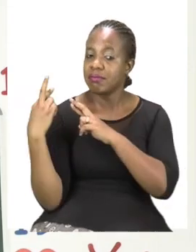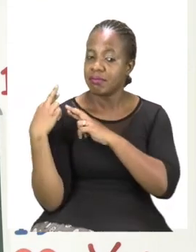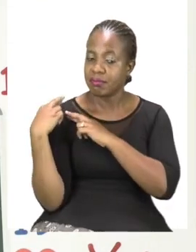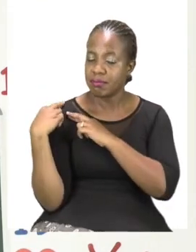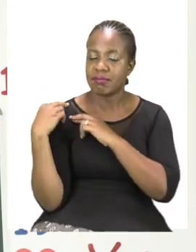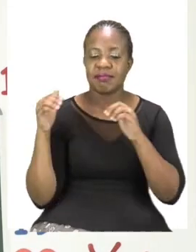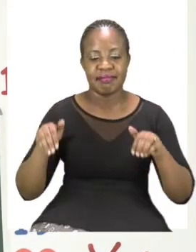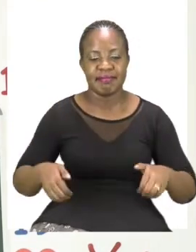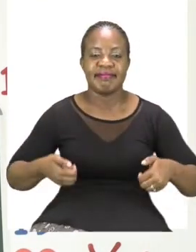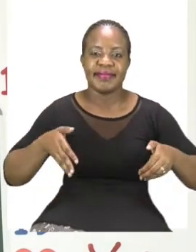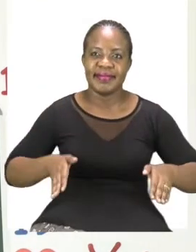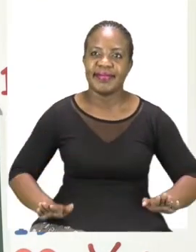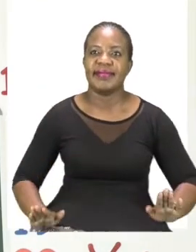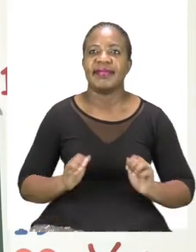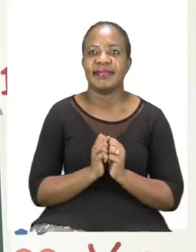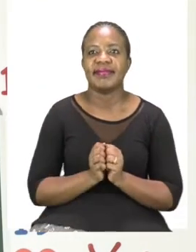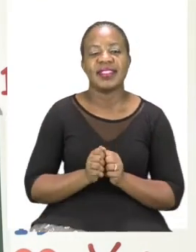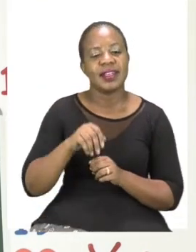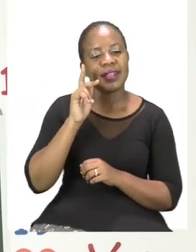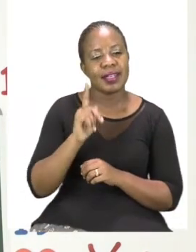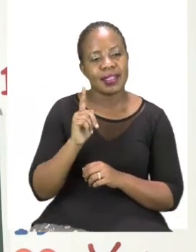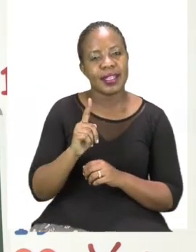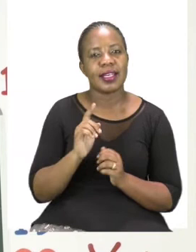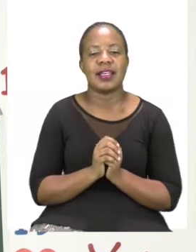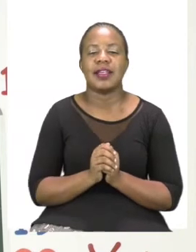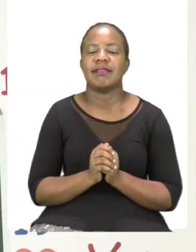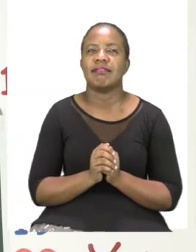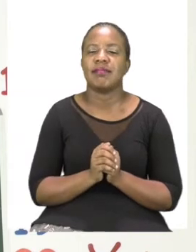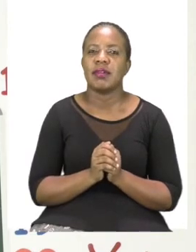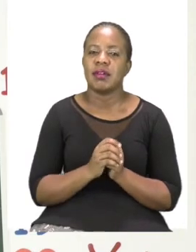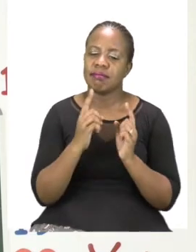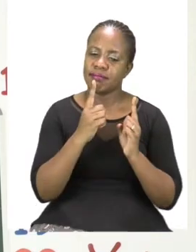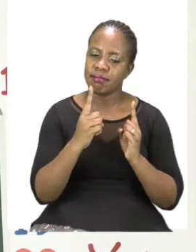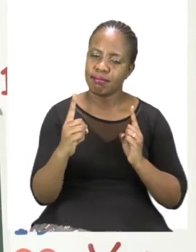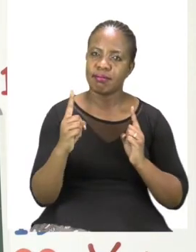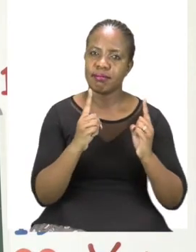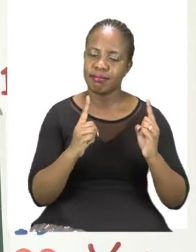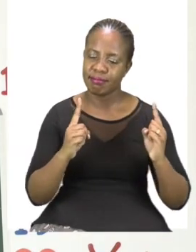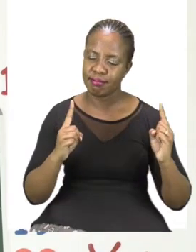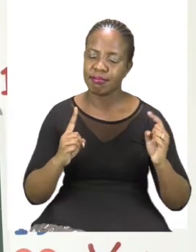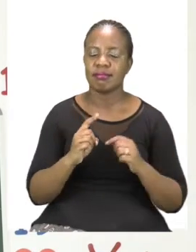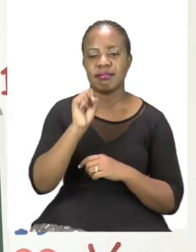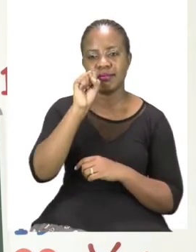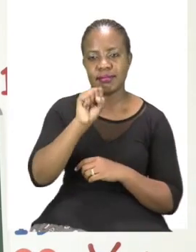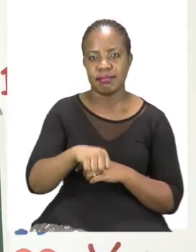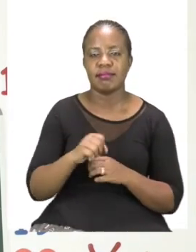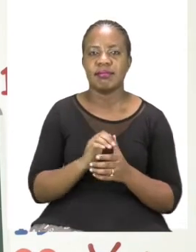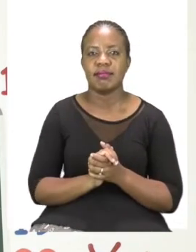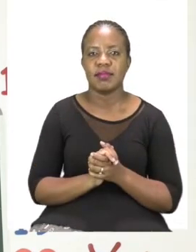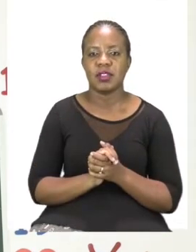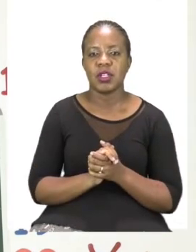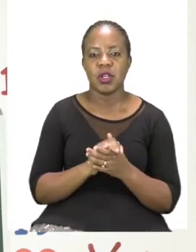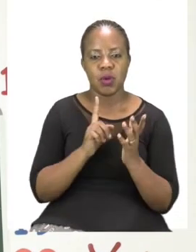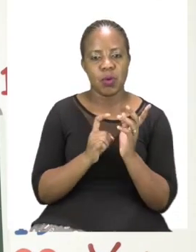girls. We should also practice other things like maintaining social distancing. Make sure your hands are